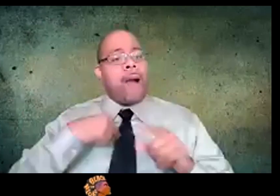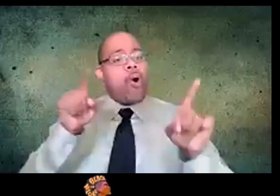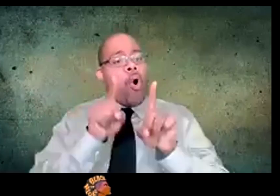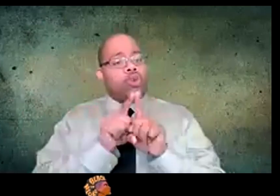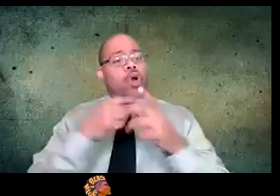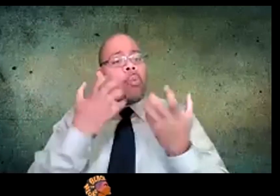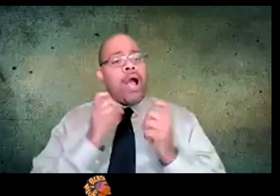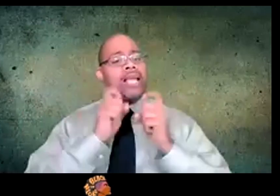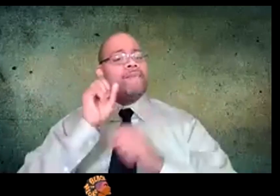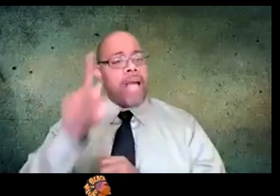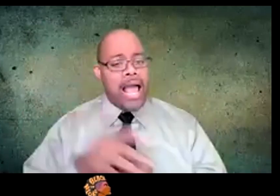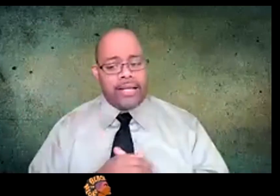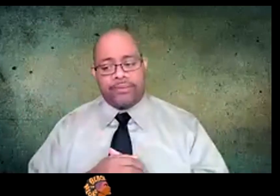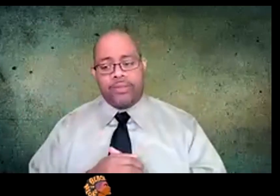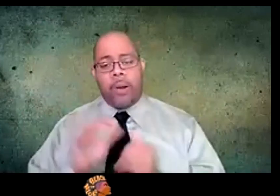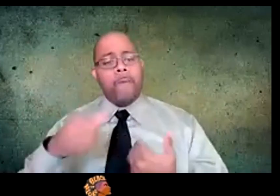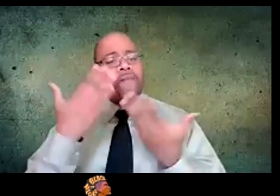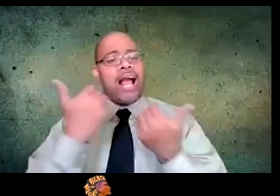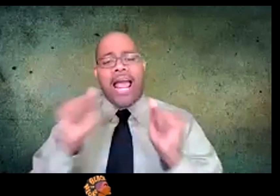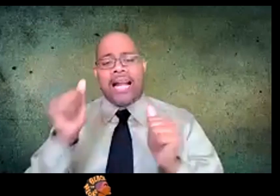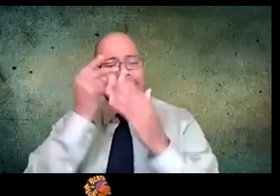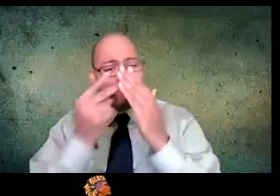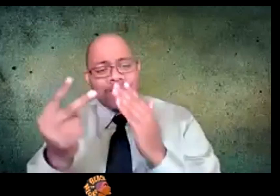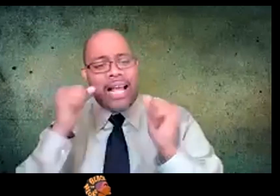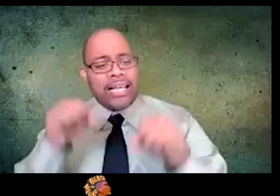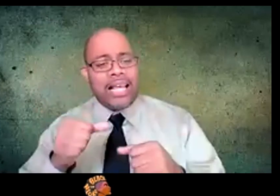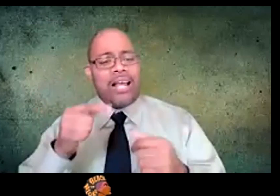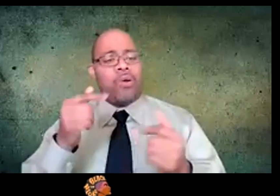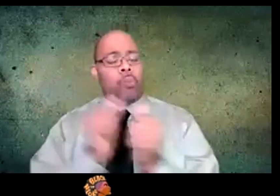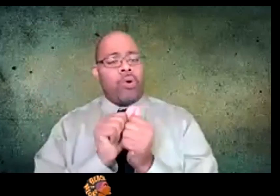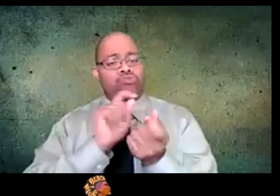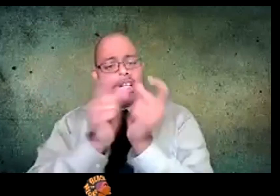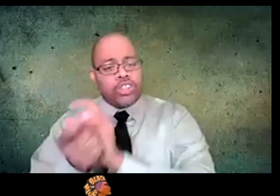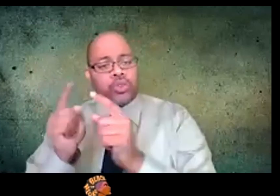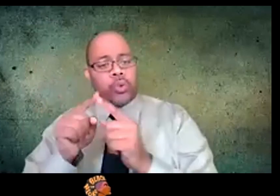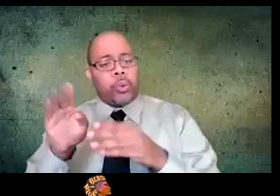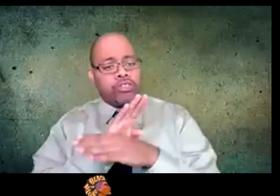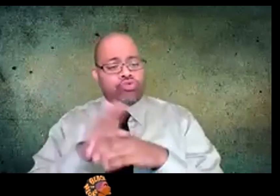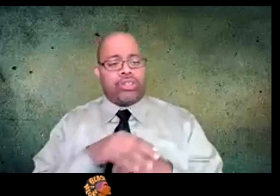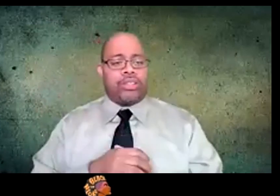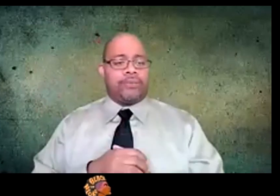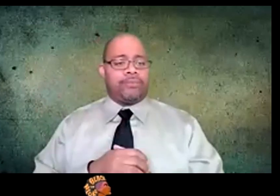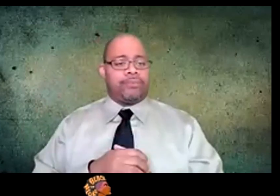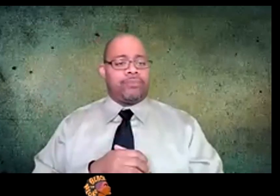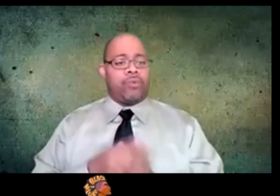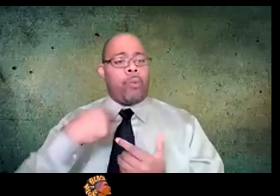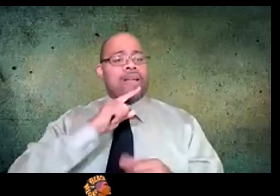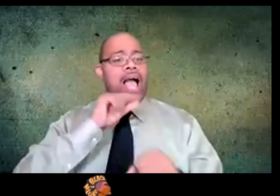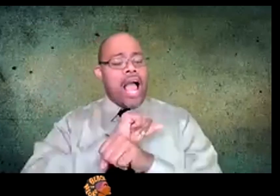give back, provide any insights I can in terms of transitioning to industry. We've